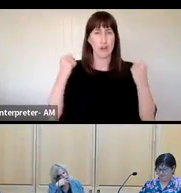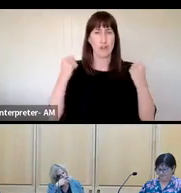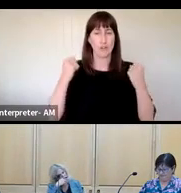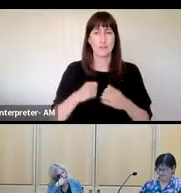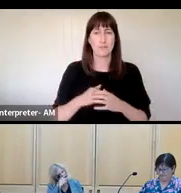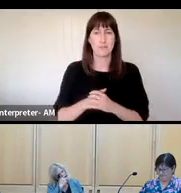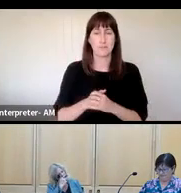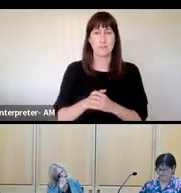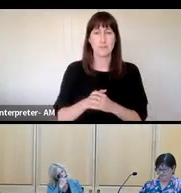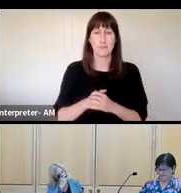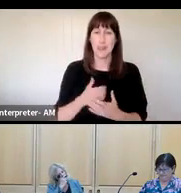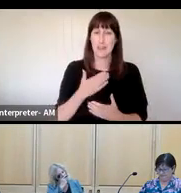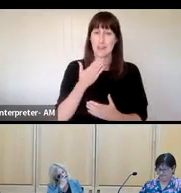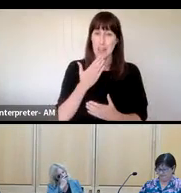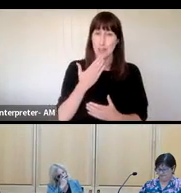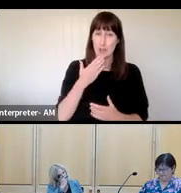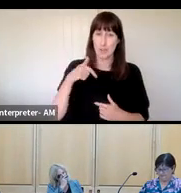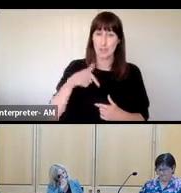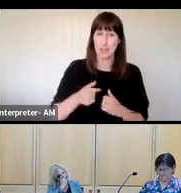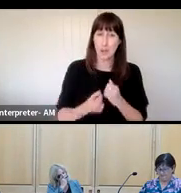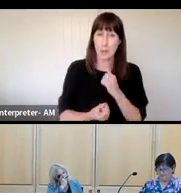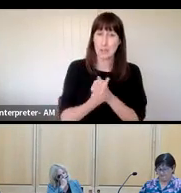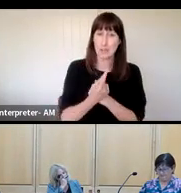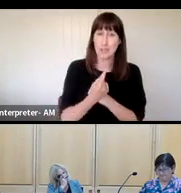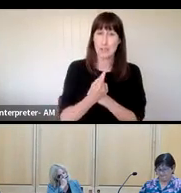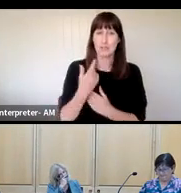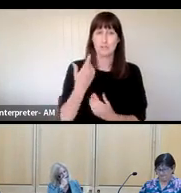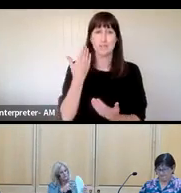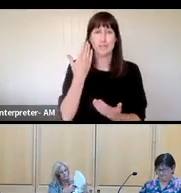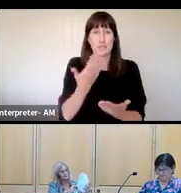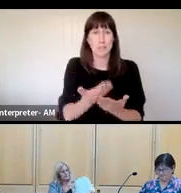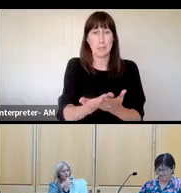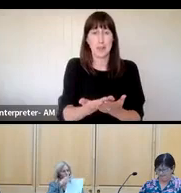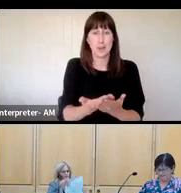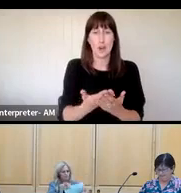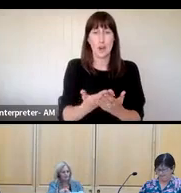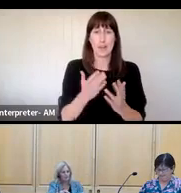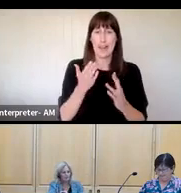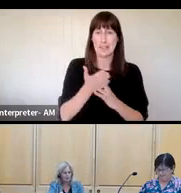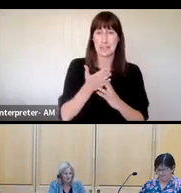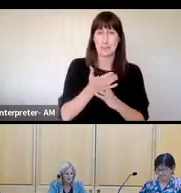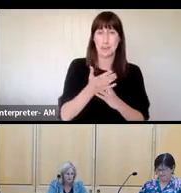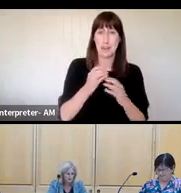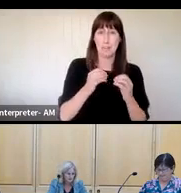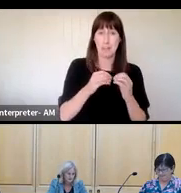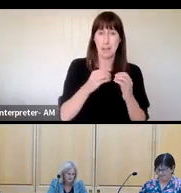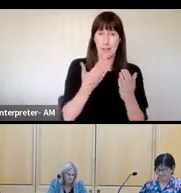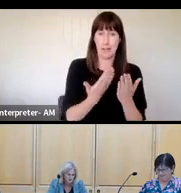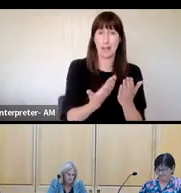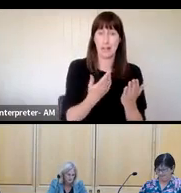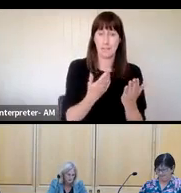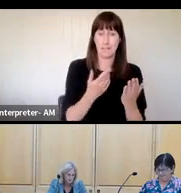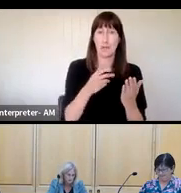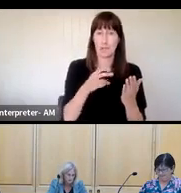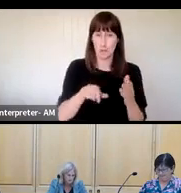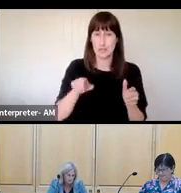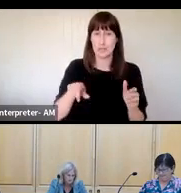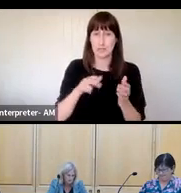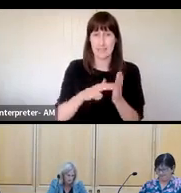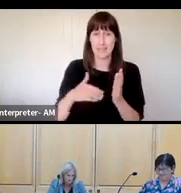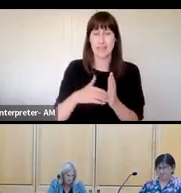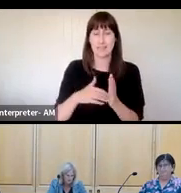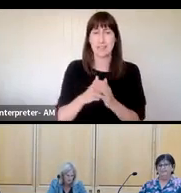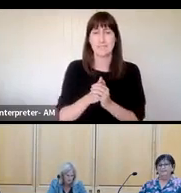We do thank you for the opportunity to submit on the accessibility bill for New Zealanders and to speak here with you